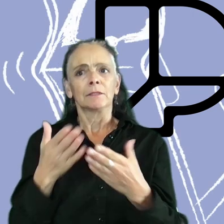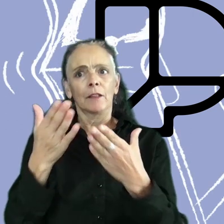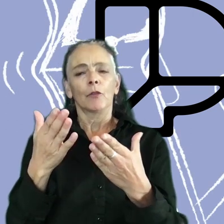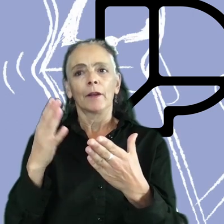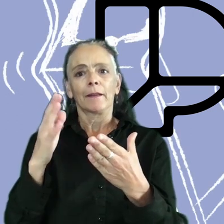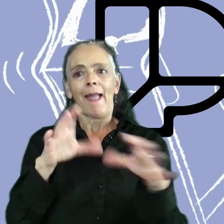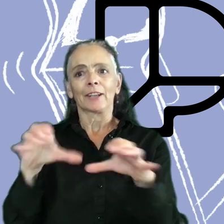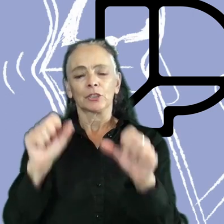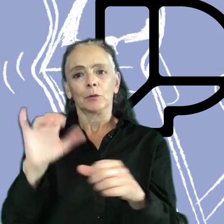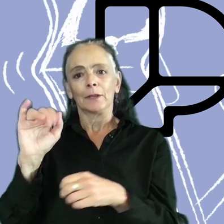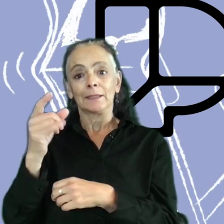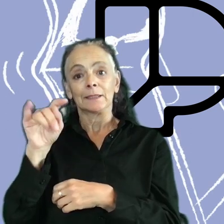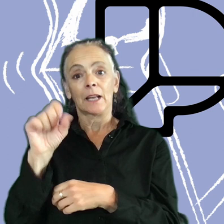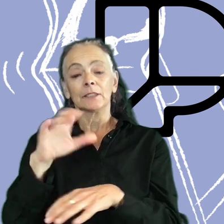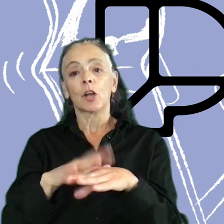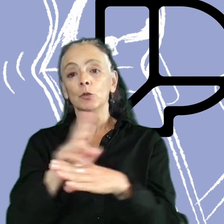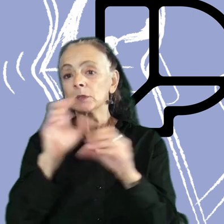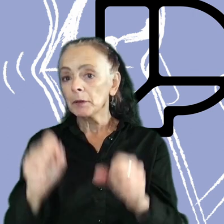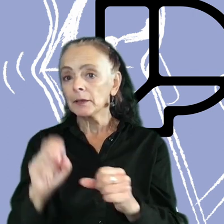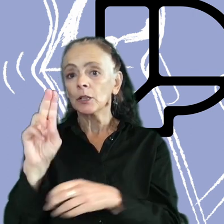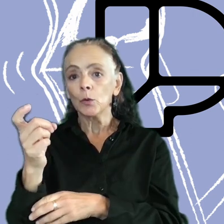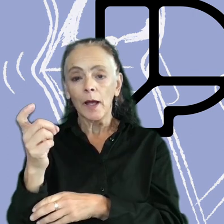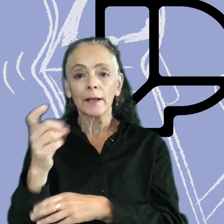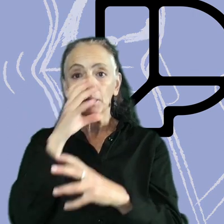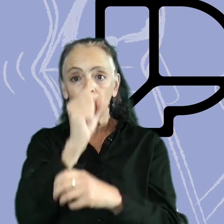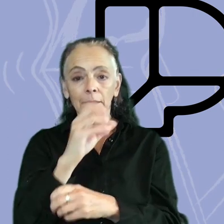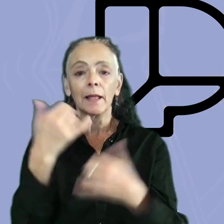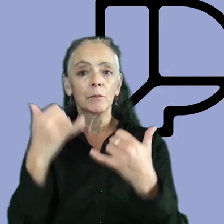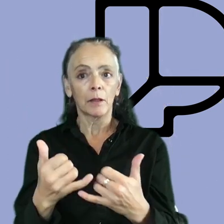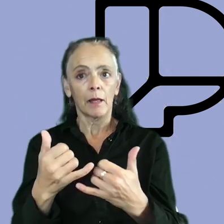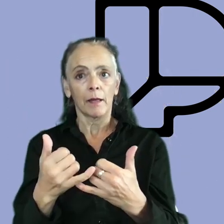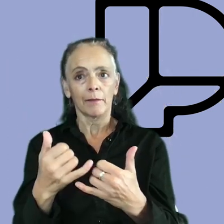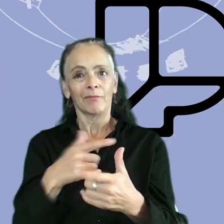appeal and play so that you can focus on the game